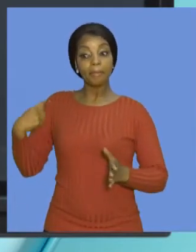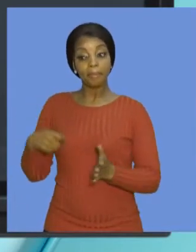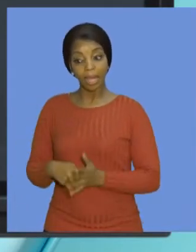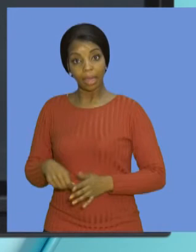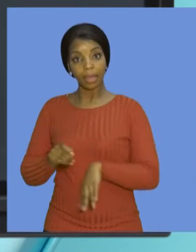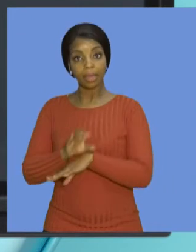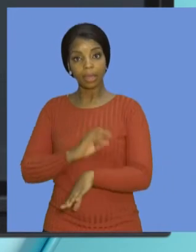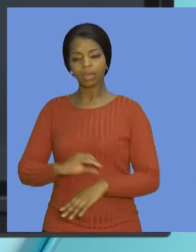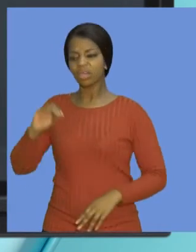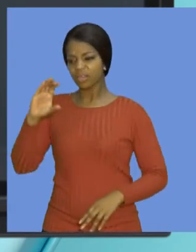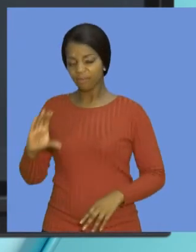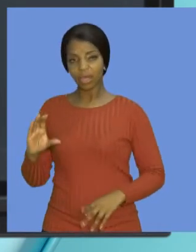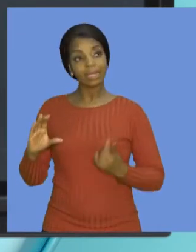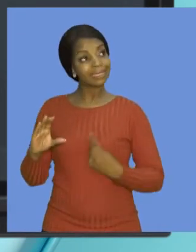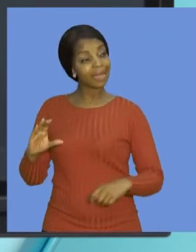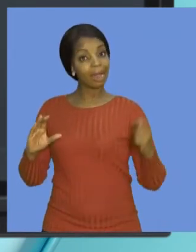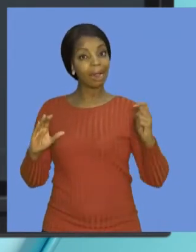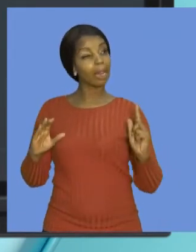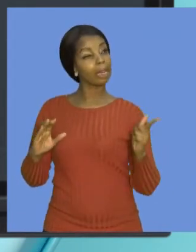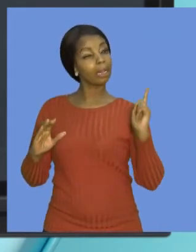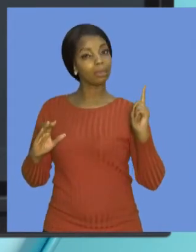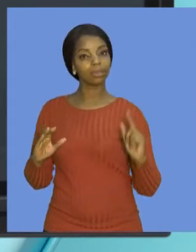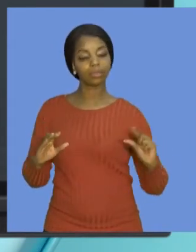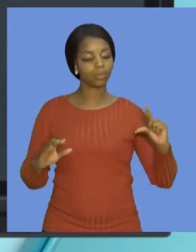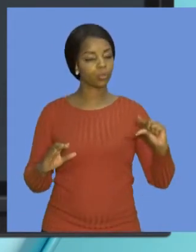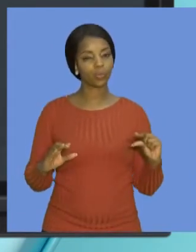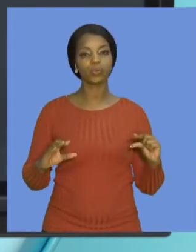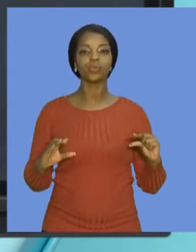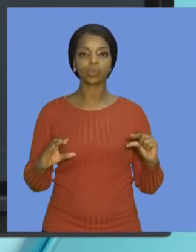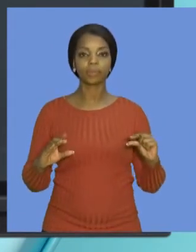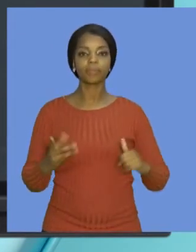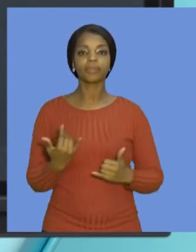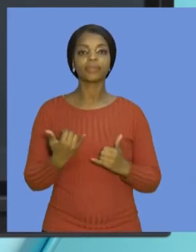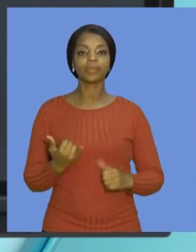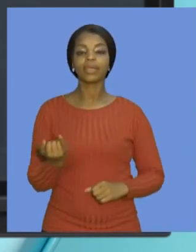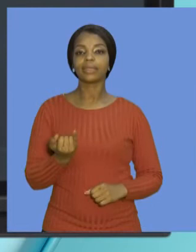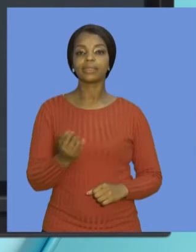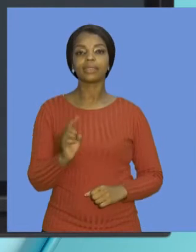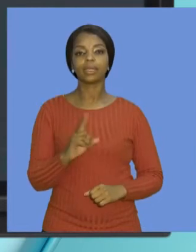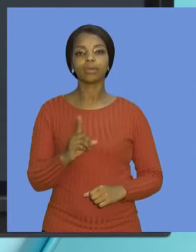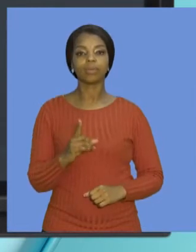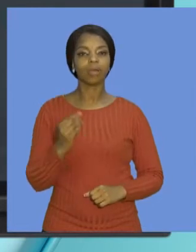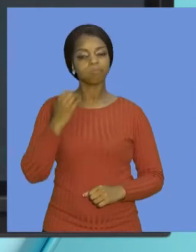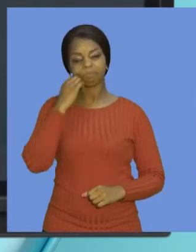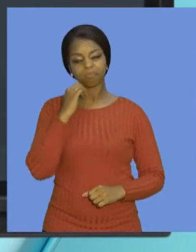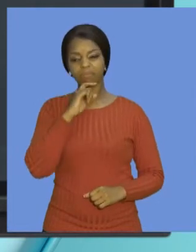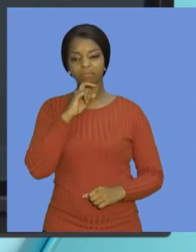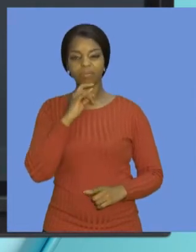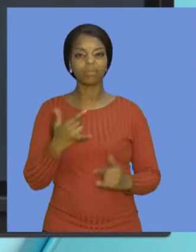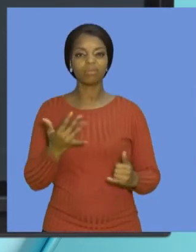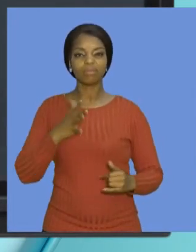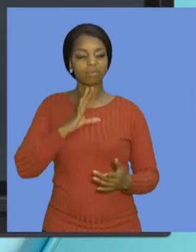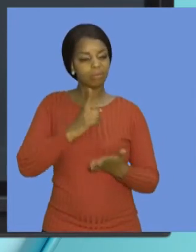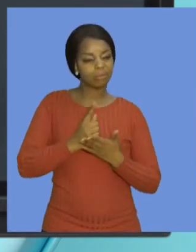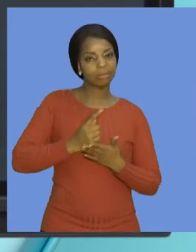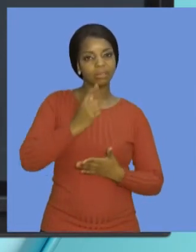A, because the A will be the, as it is even saying, scrap value. So it's like now you no longer want to use it and you are